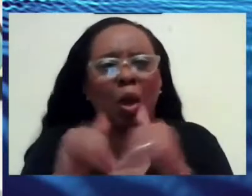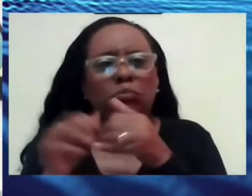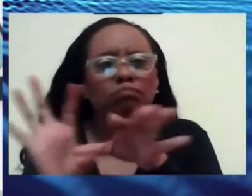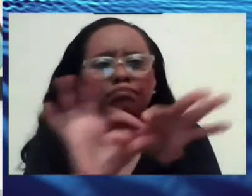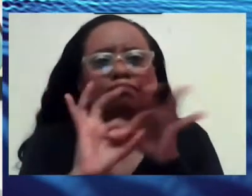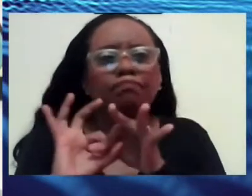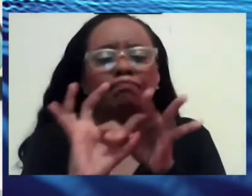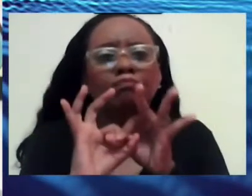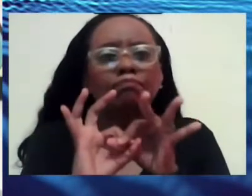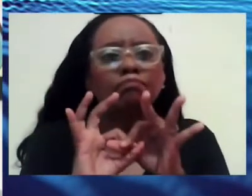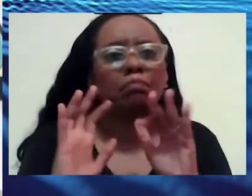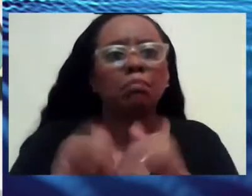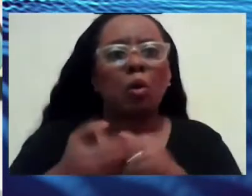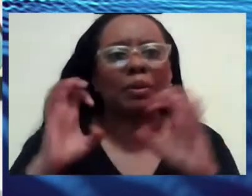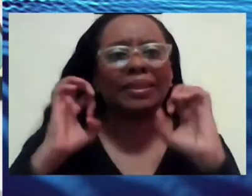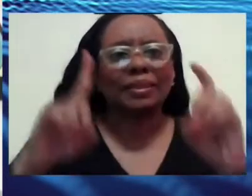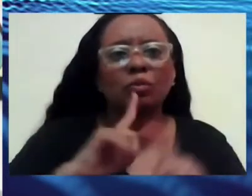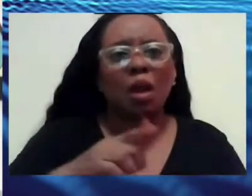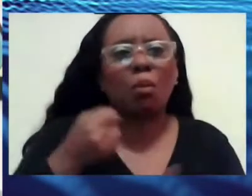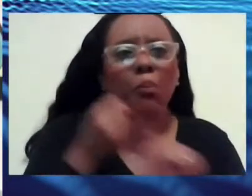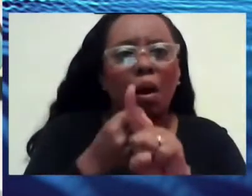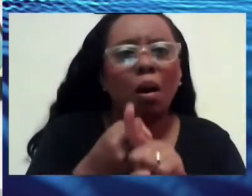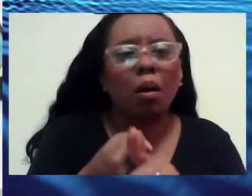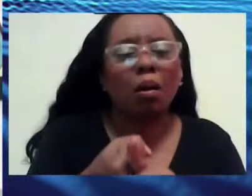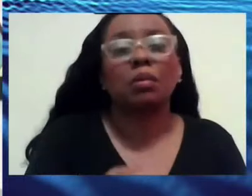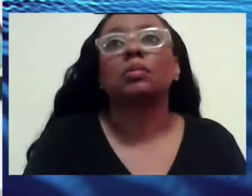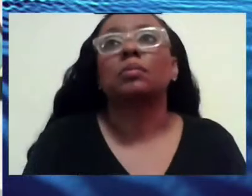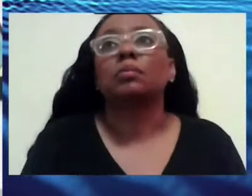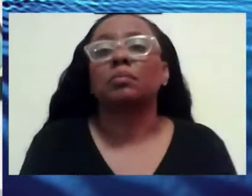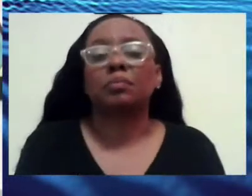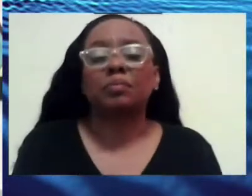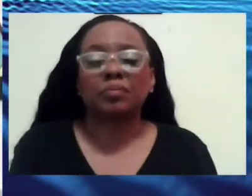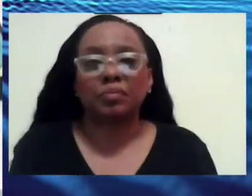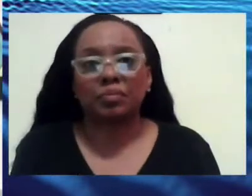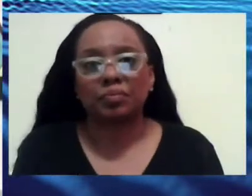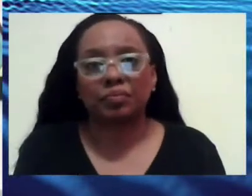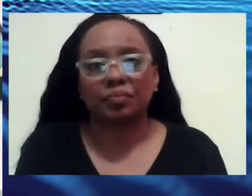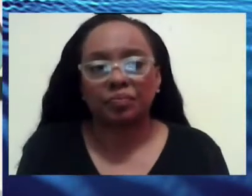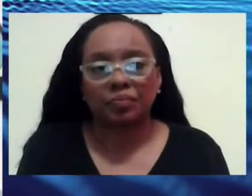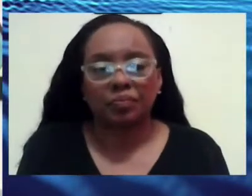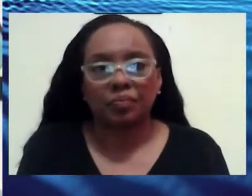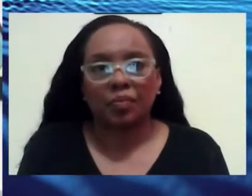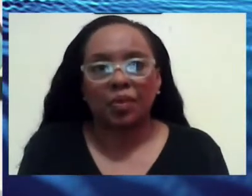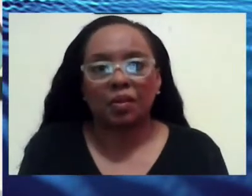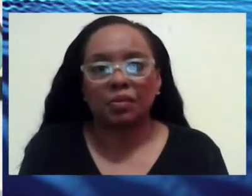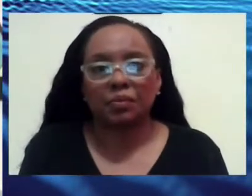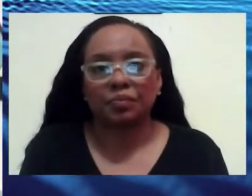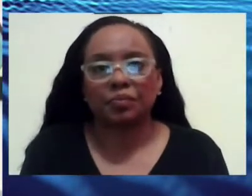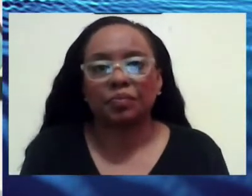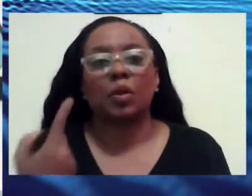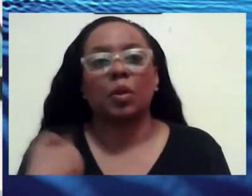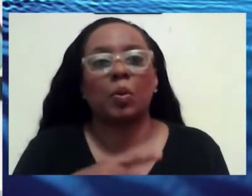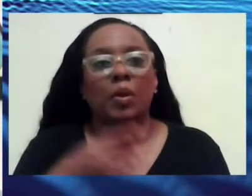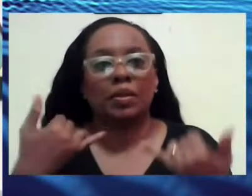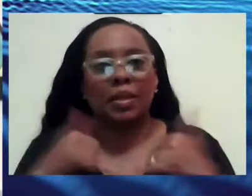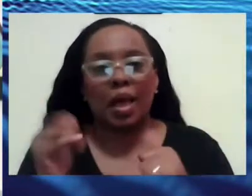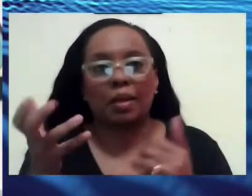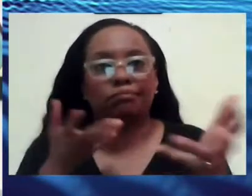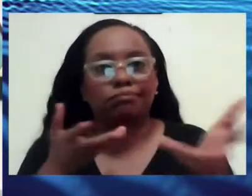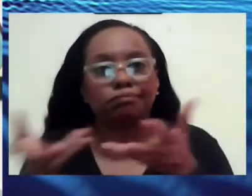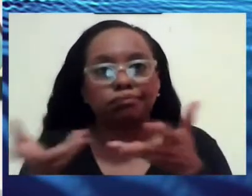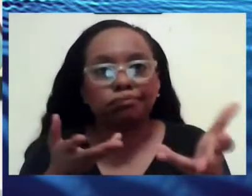into the psyche of education and all stakeholders. So we are not stopping in terms of our conversation with unions and